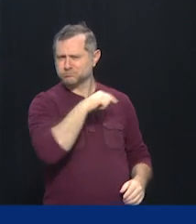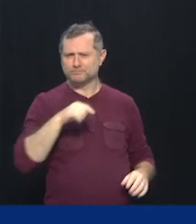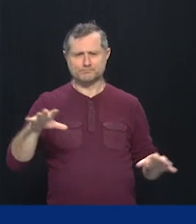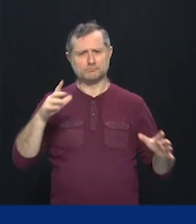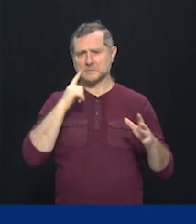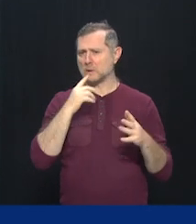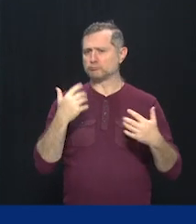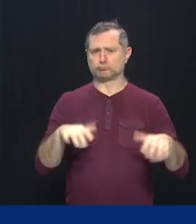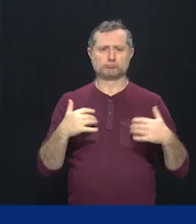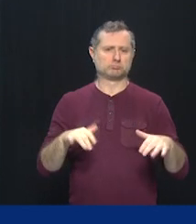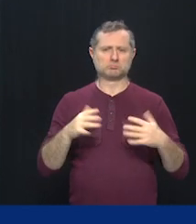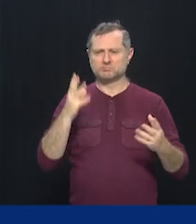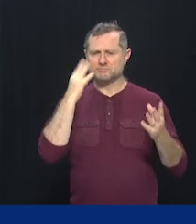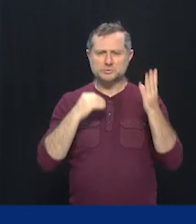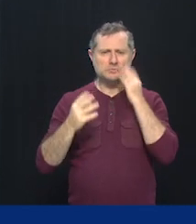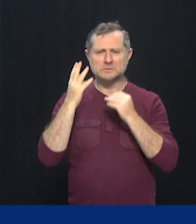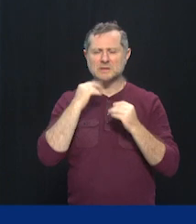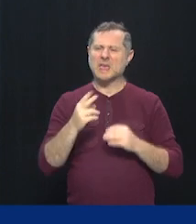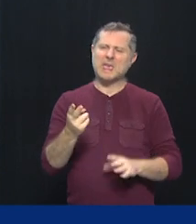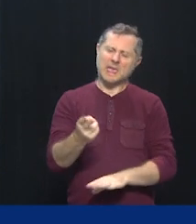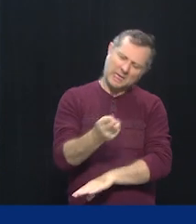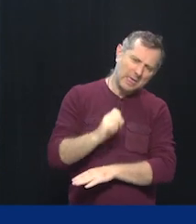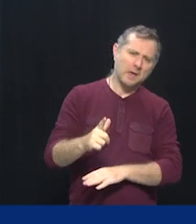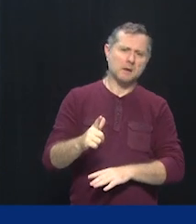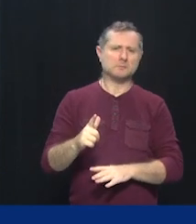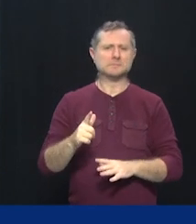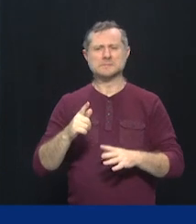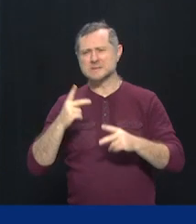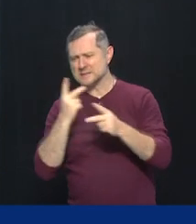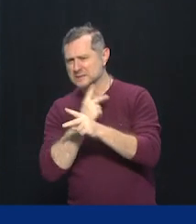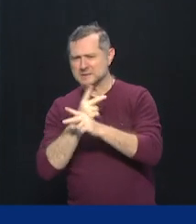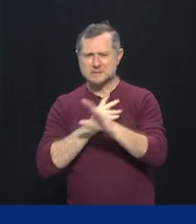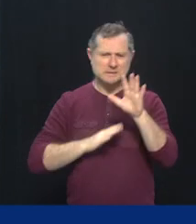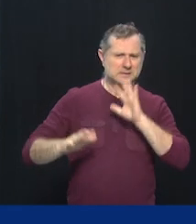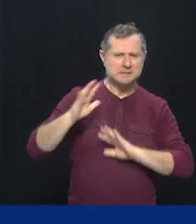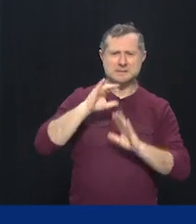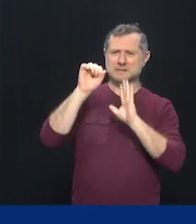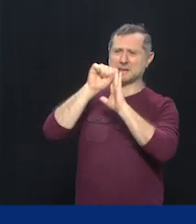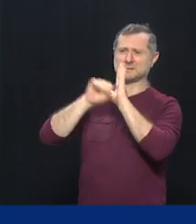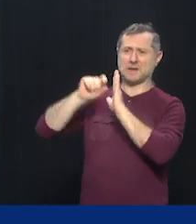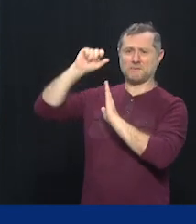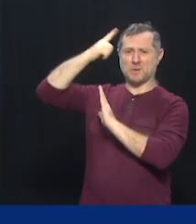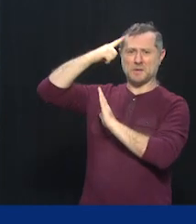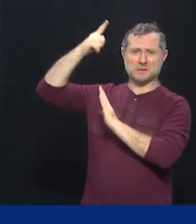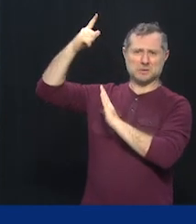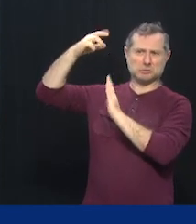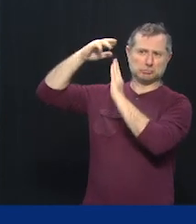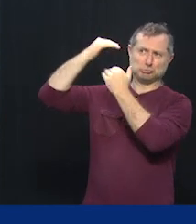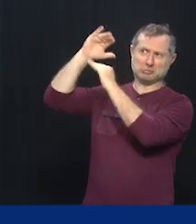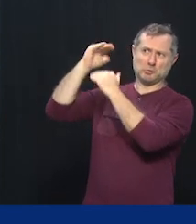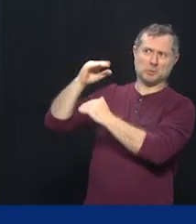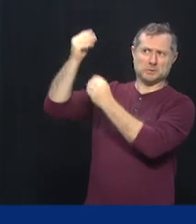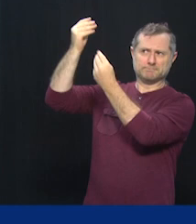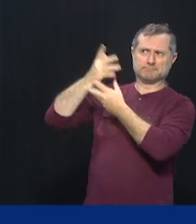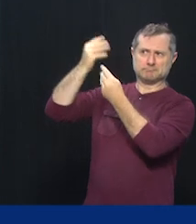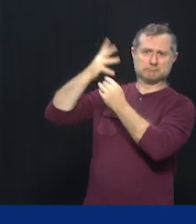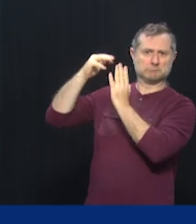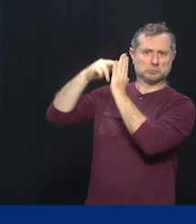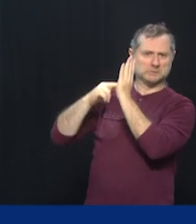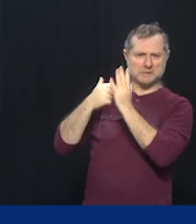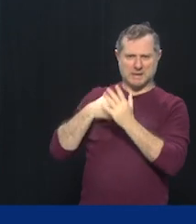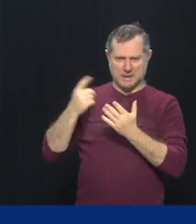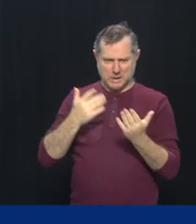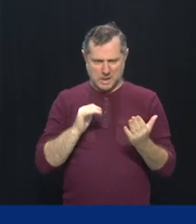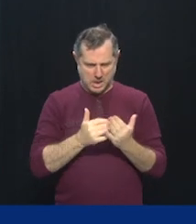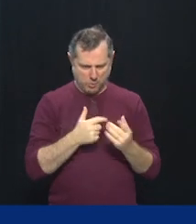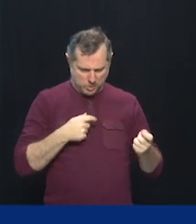back trying to figure out when regulations would come down from the state. What does this mean? How are we going to deal with this? Do we have the resources? How we